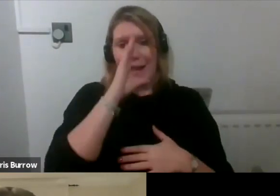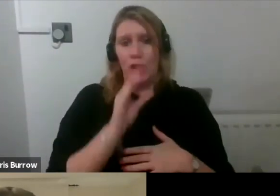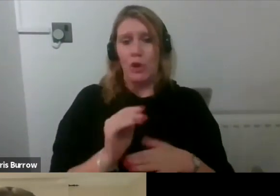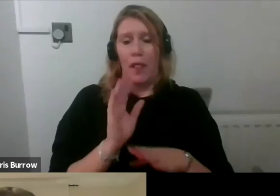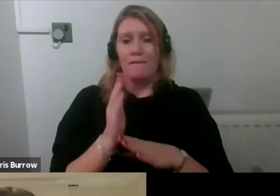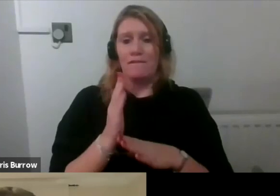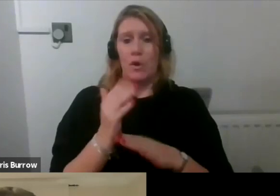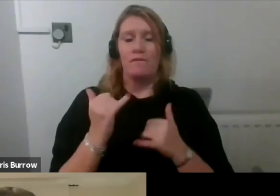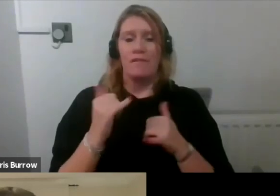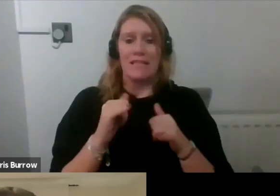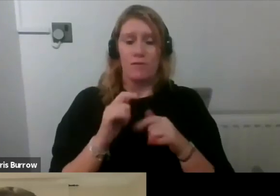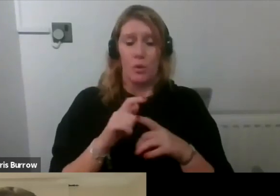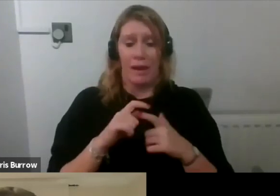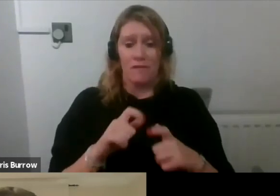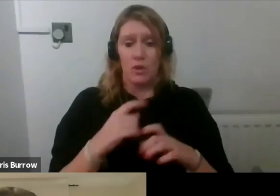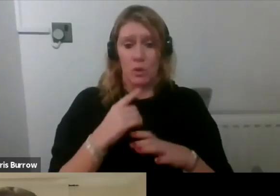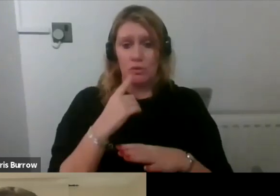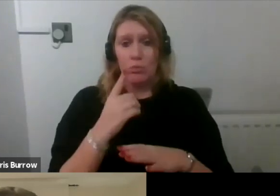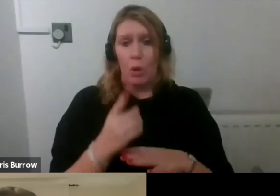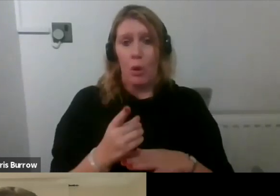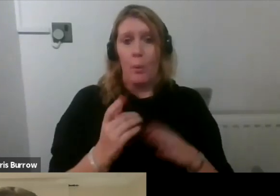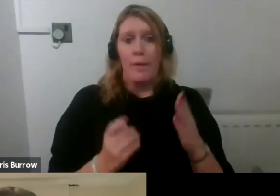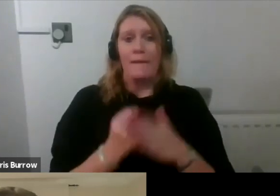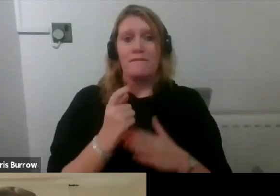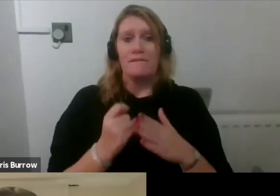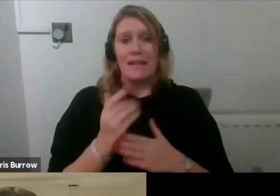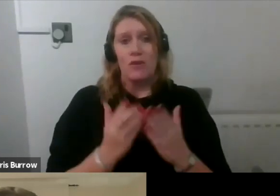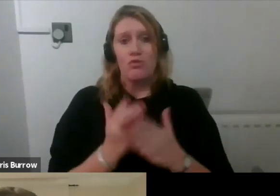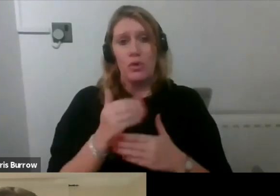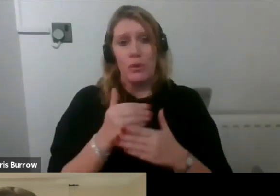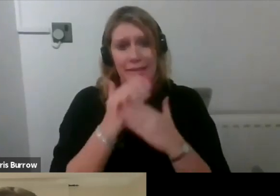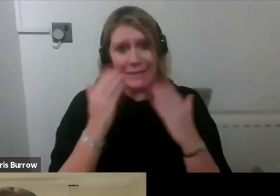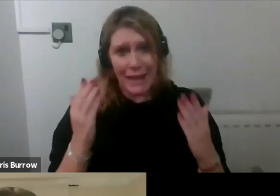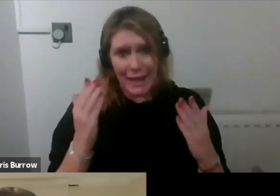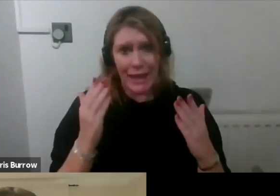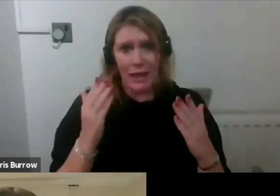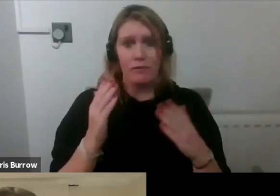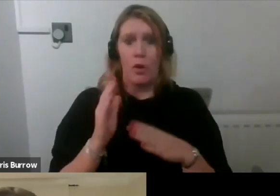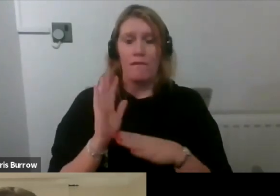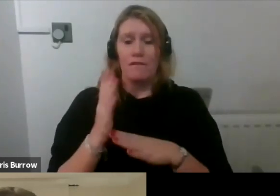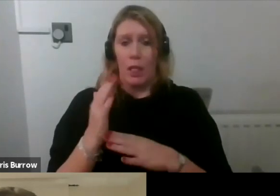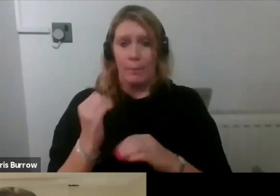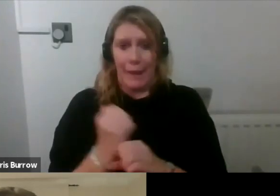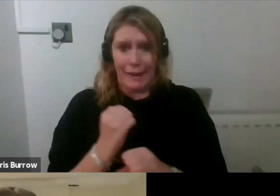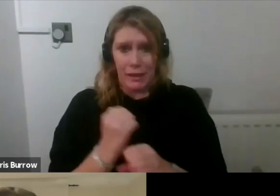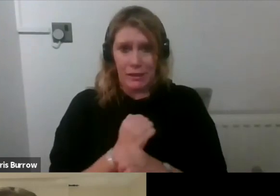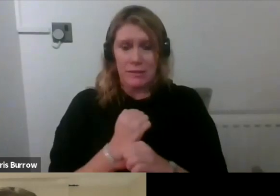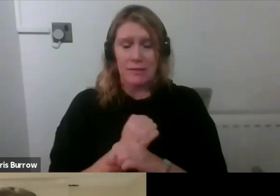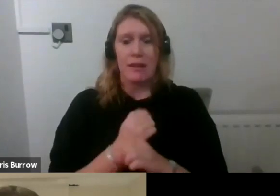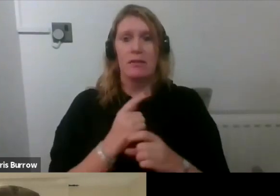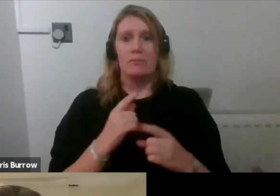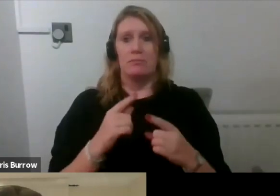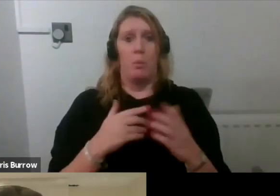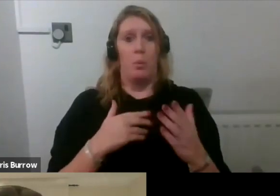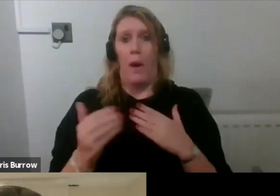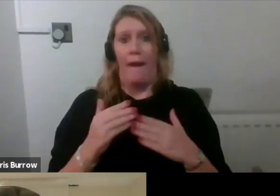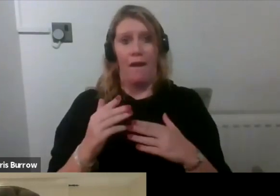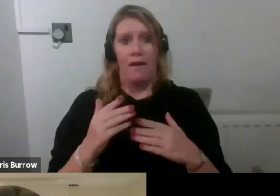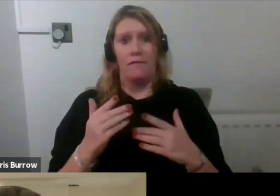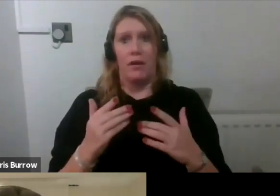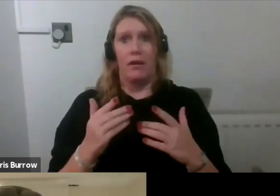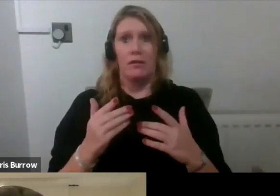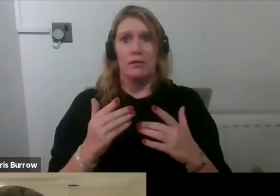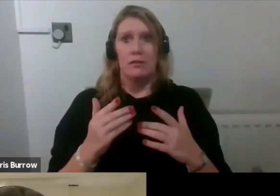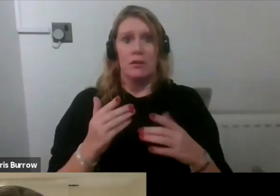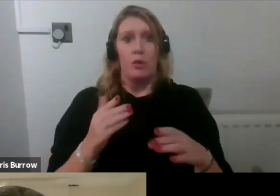with events in the daytime for filmmakers, whatever stage you are in your career. And then tomorrow evening, our